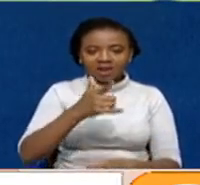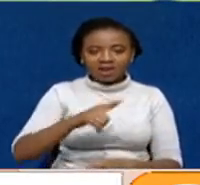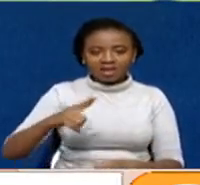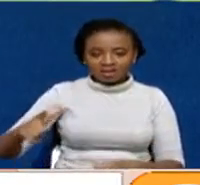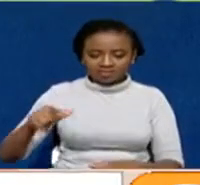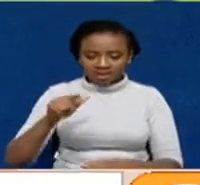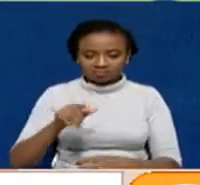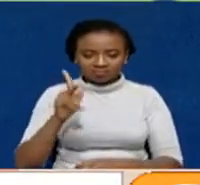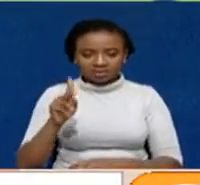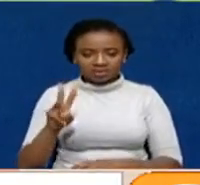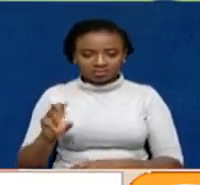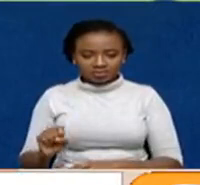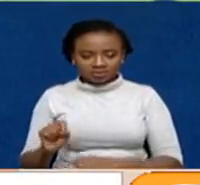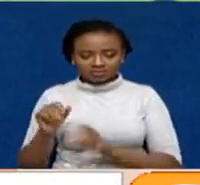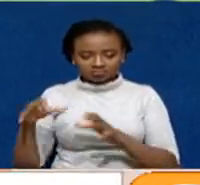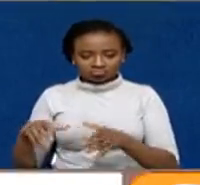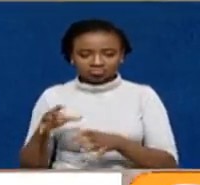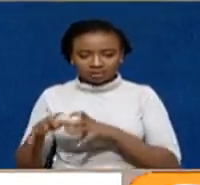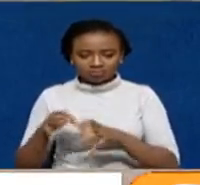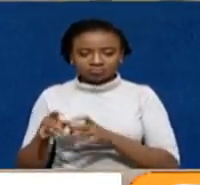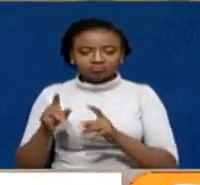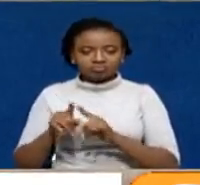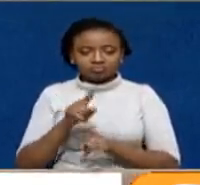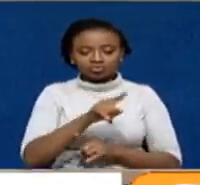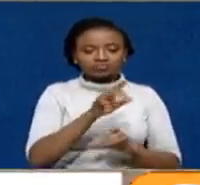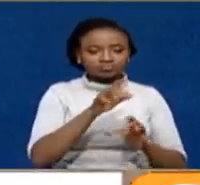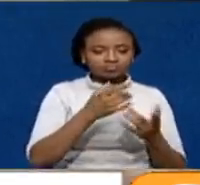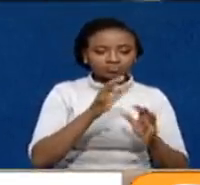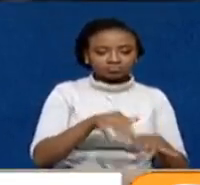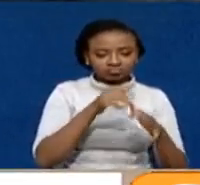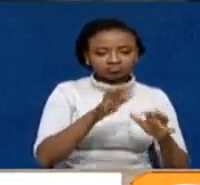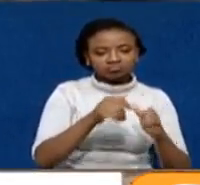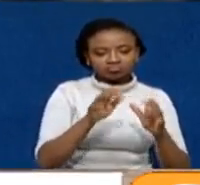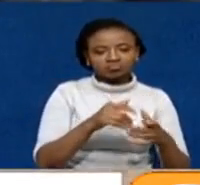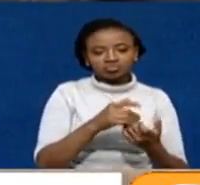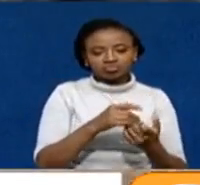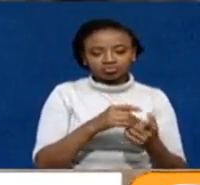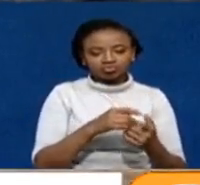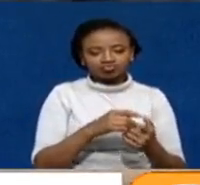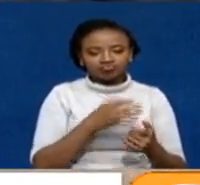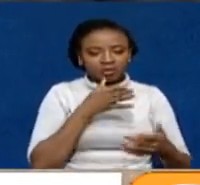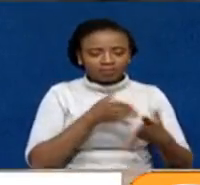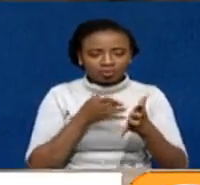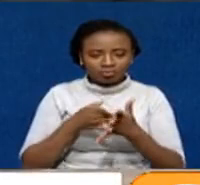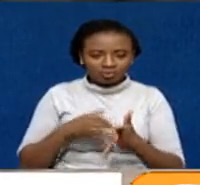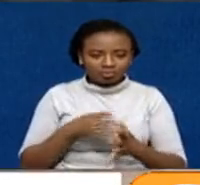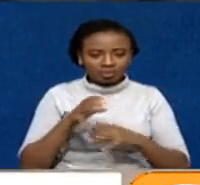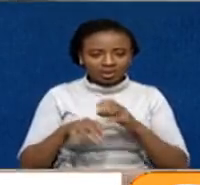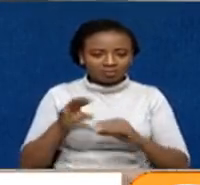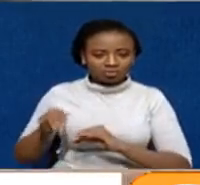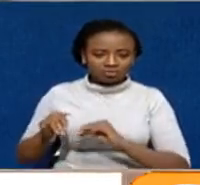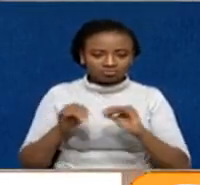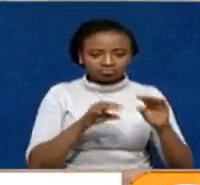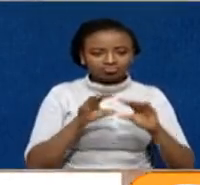Nature Conservancy. The soldiers are said to have been digging a trench meant to prevent stolen livestock from being driven to the troubled